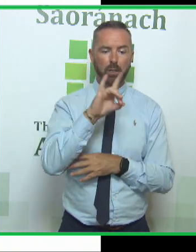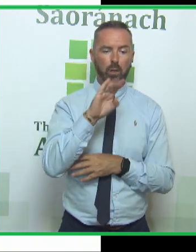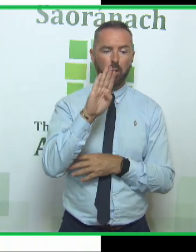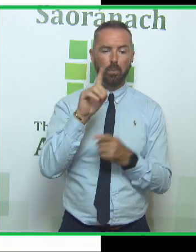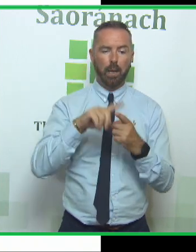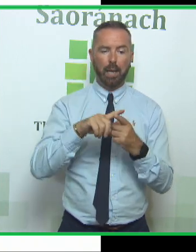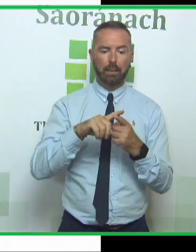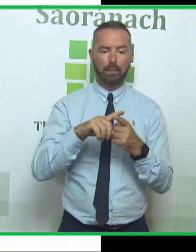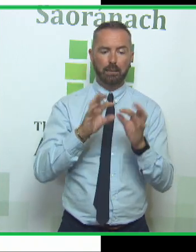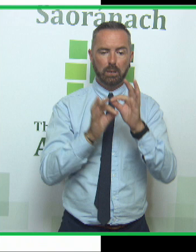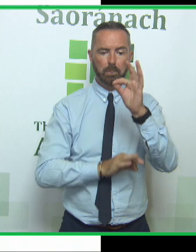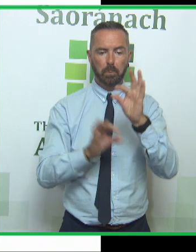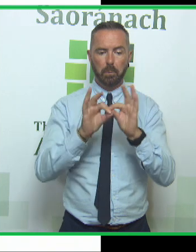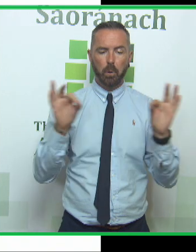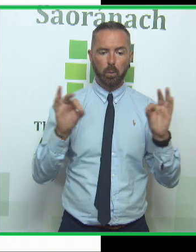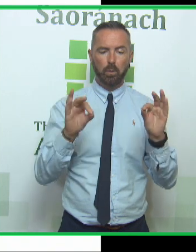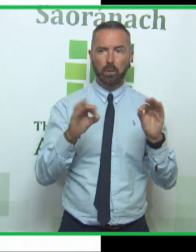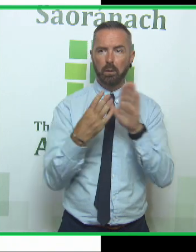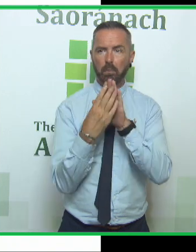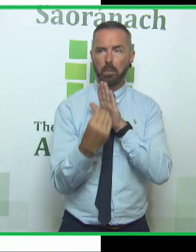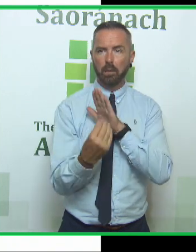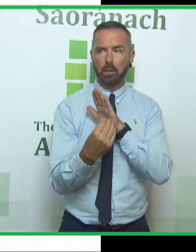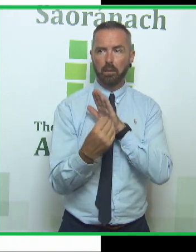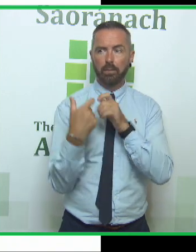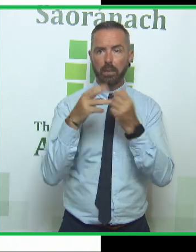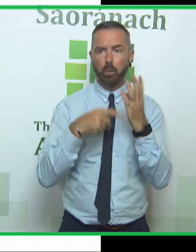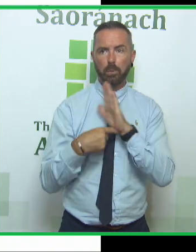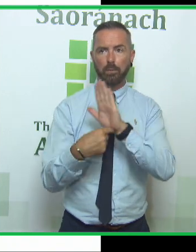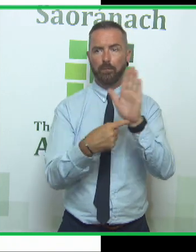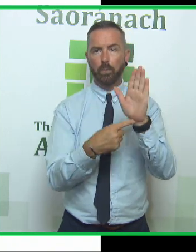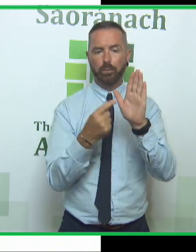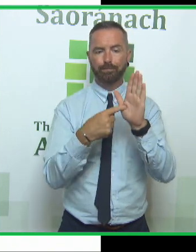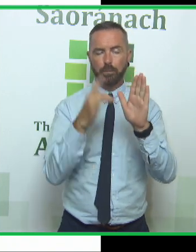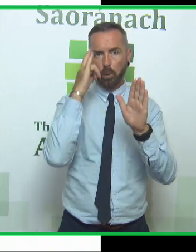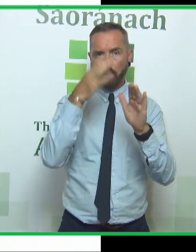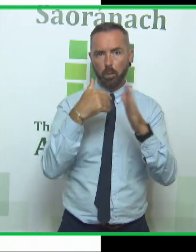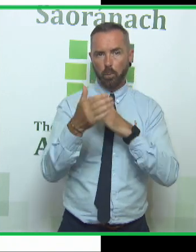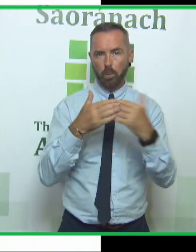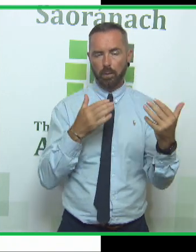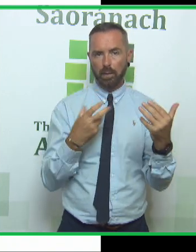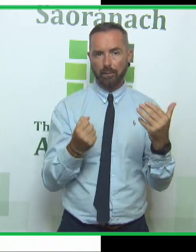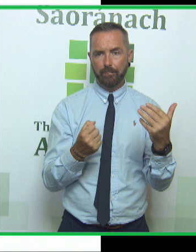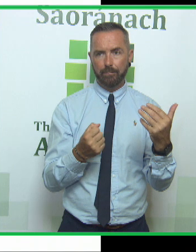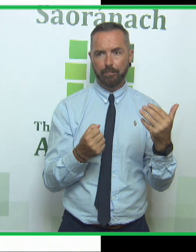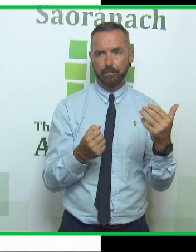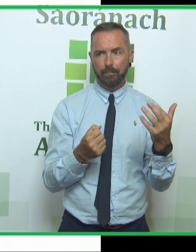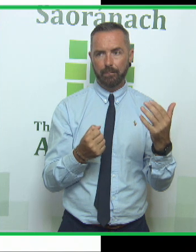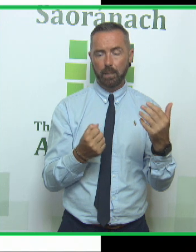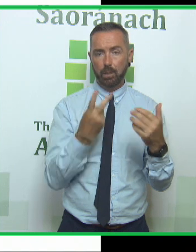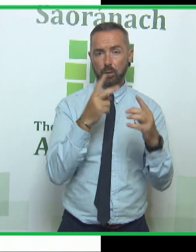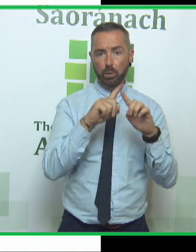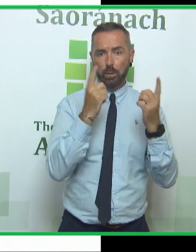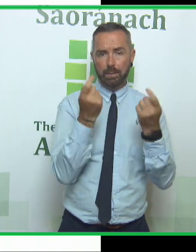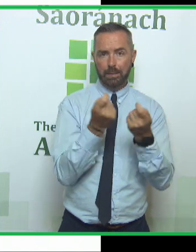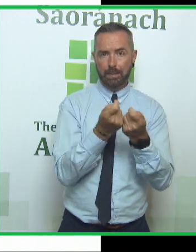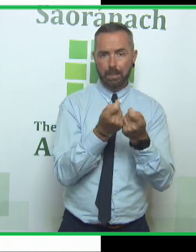the National Clinical Programme is putting forward. The hope is that we'll have, instead of 2 kind of teams focusing